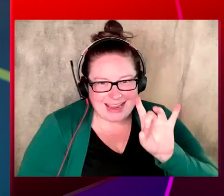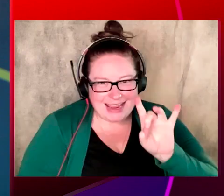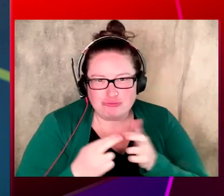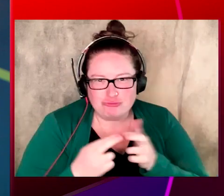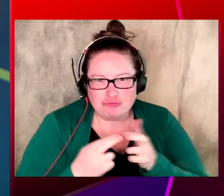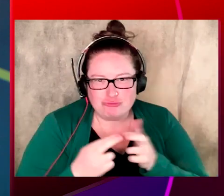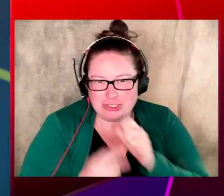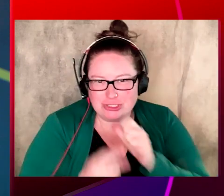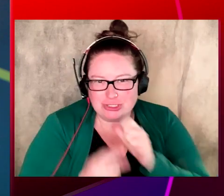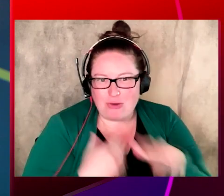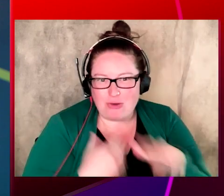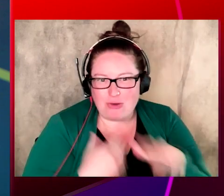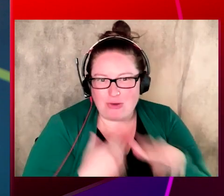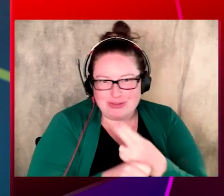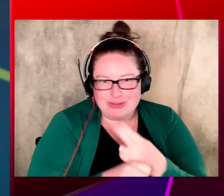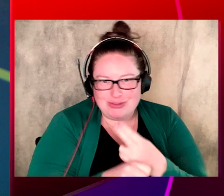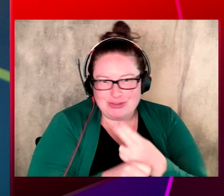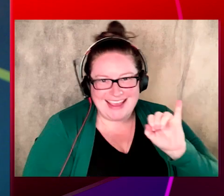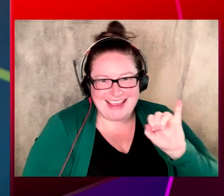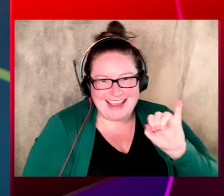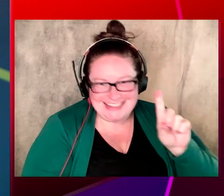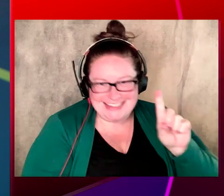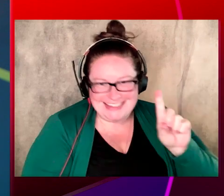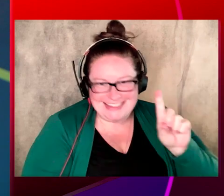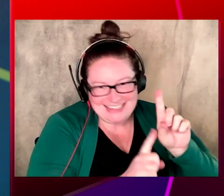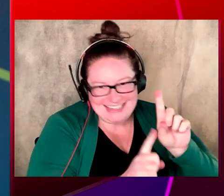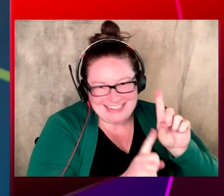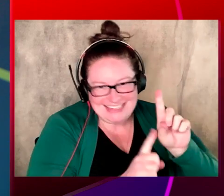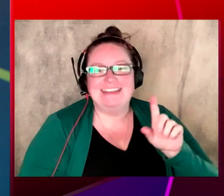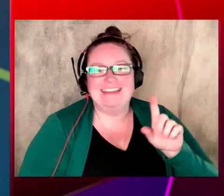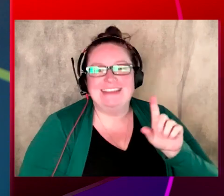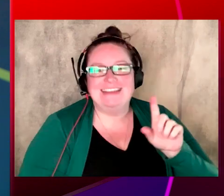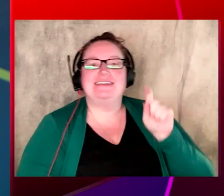IAD. You can have US East 1.